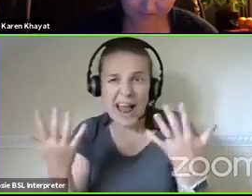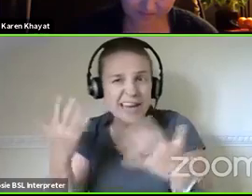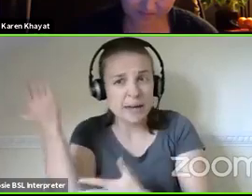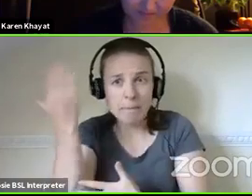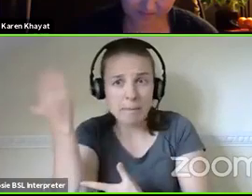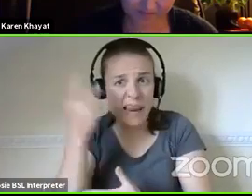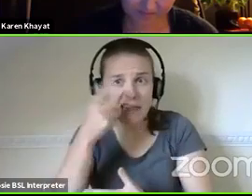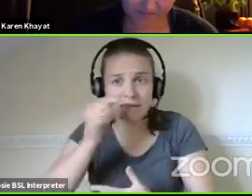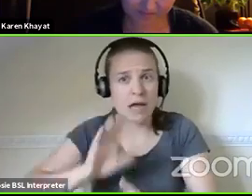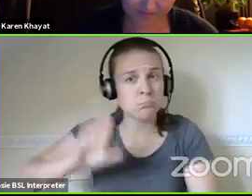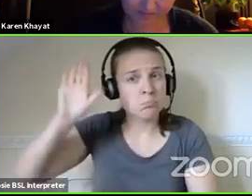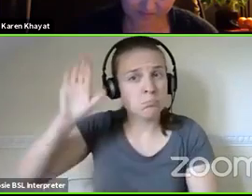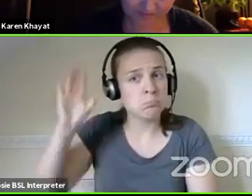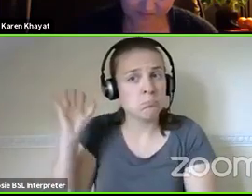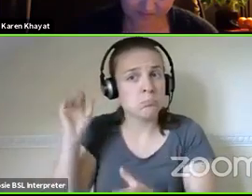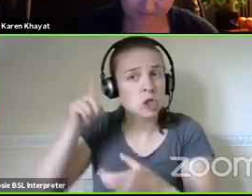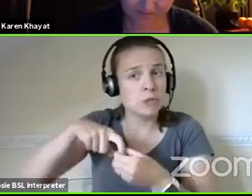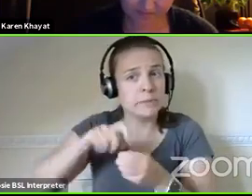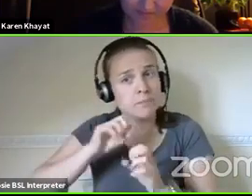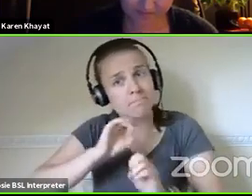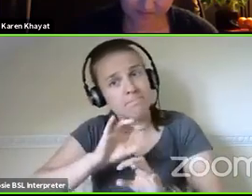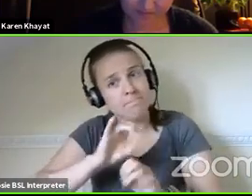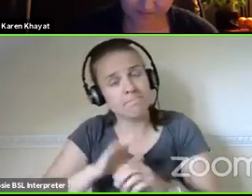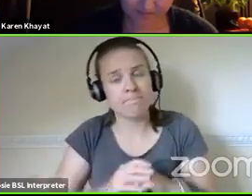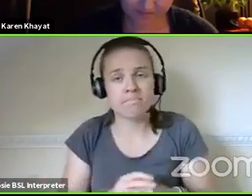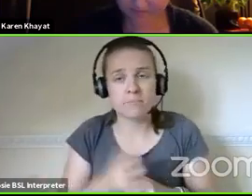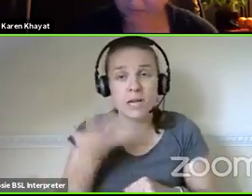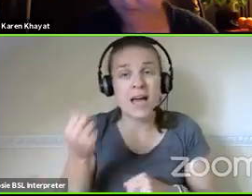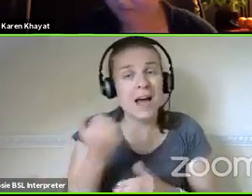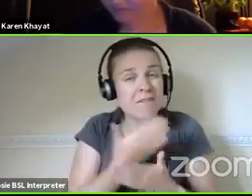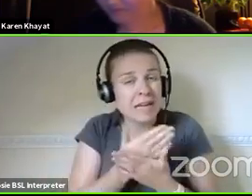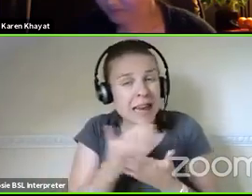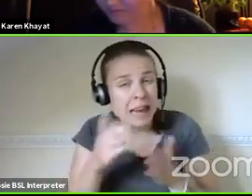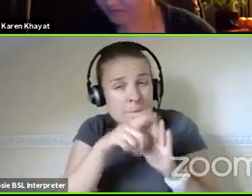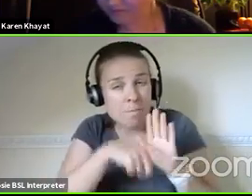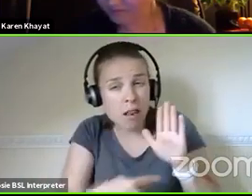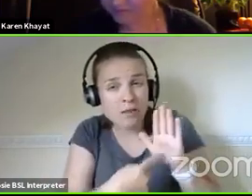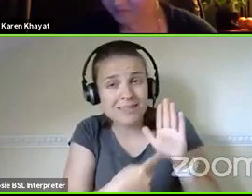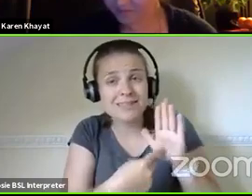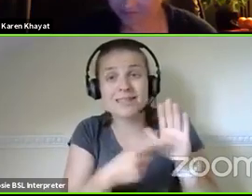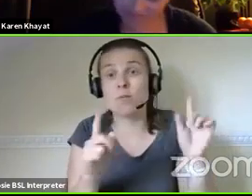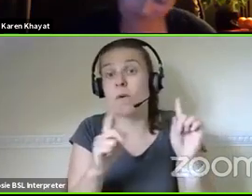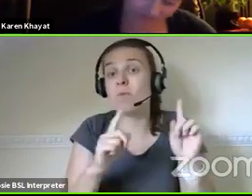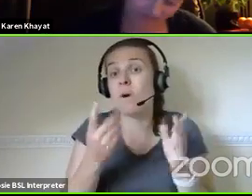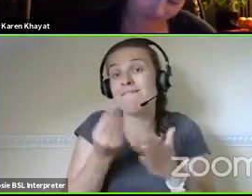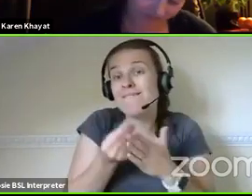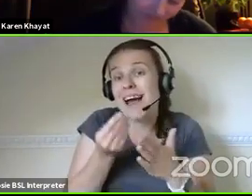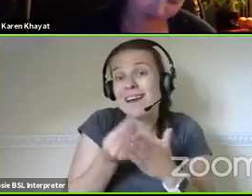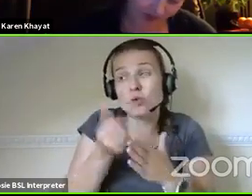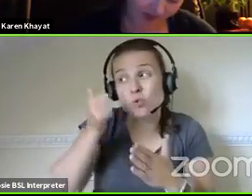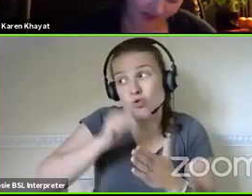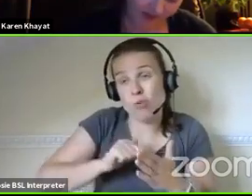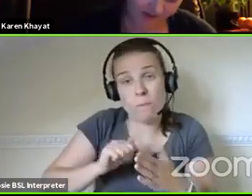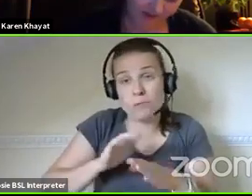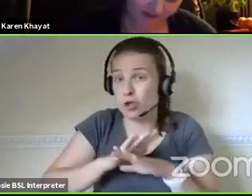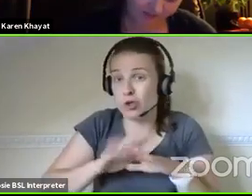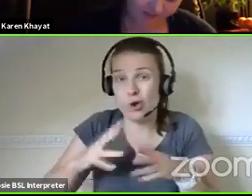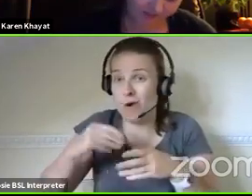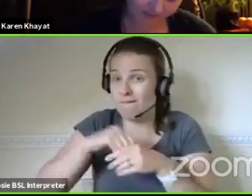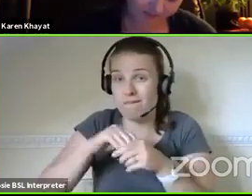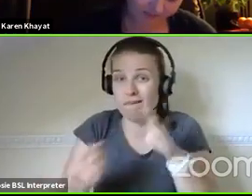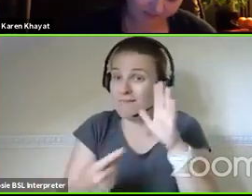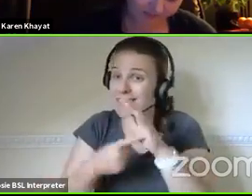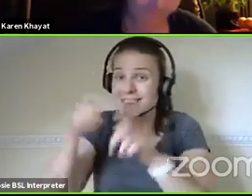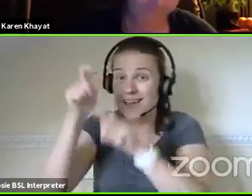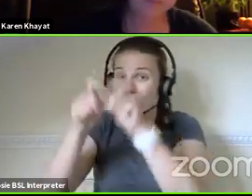in. Is there a clear policy to ensure that financial corruption is not involved with stakeholders and decision makers,